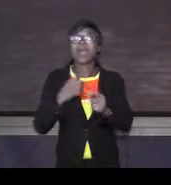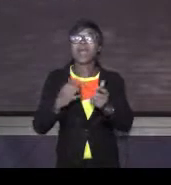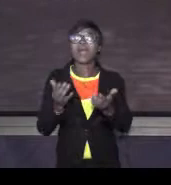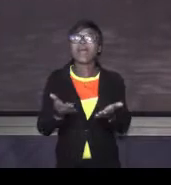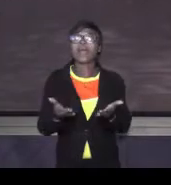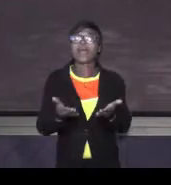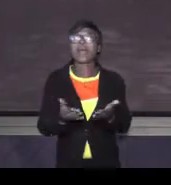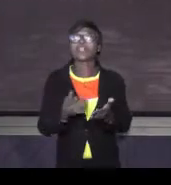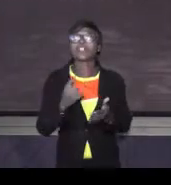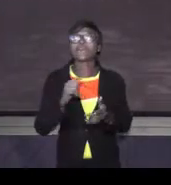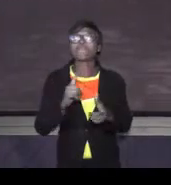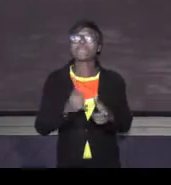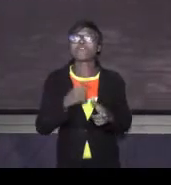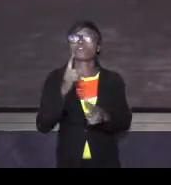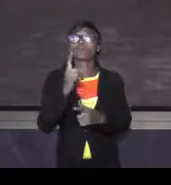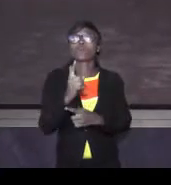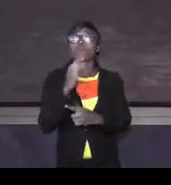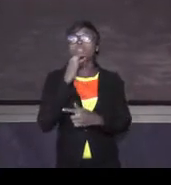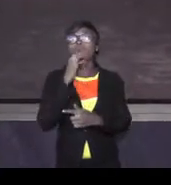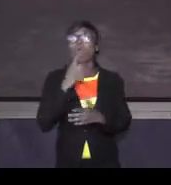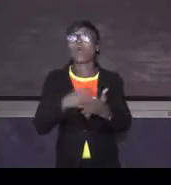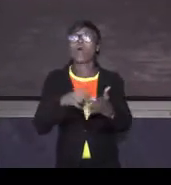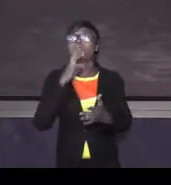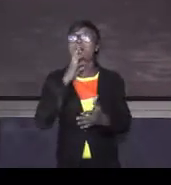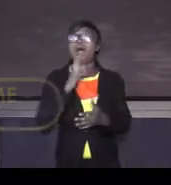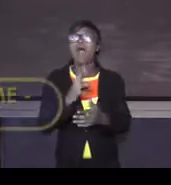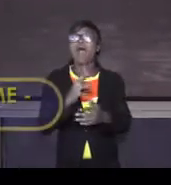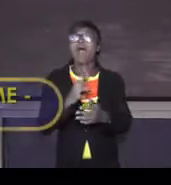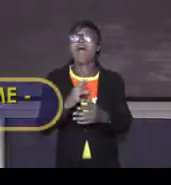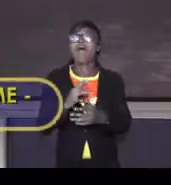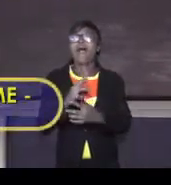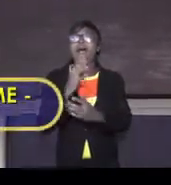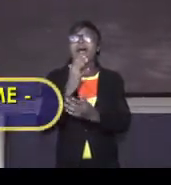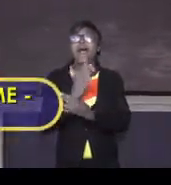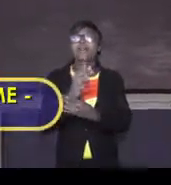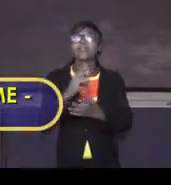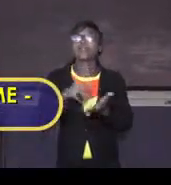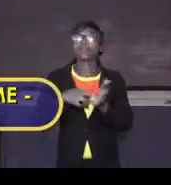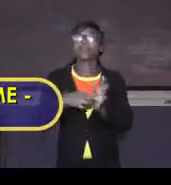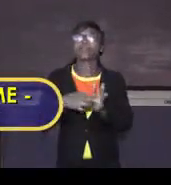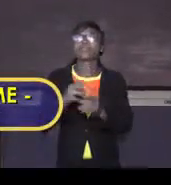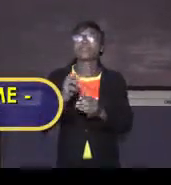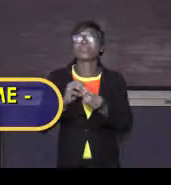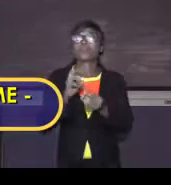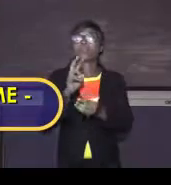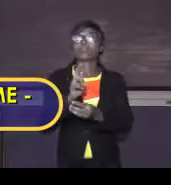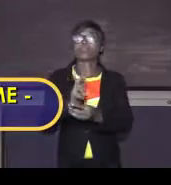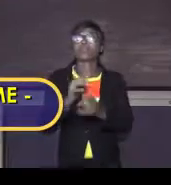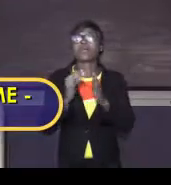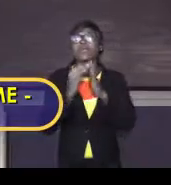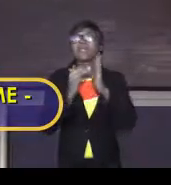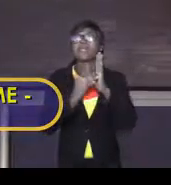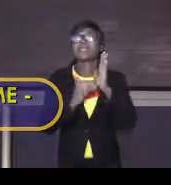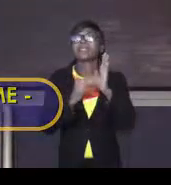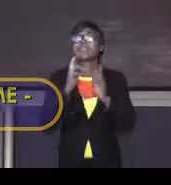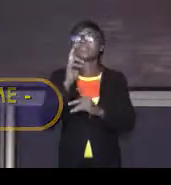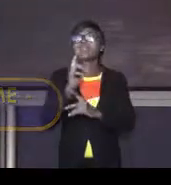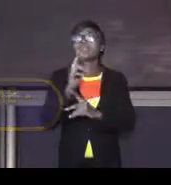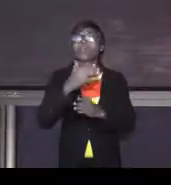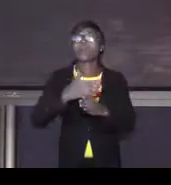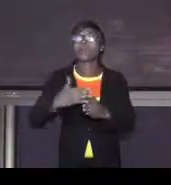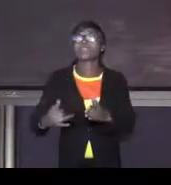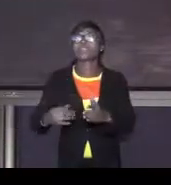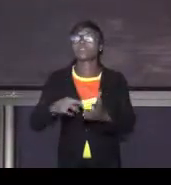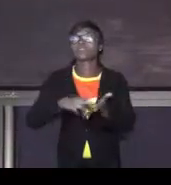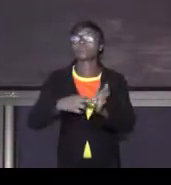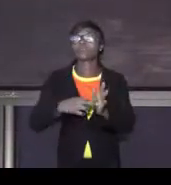are here. The first question, what are hand tools? Second question, list 3